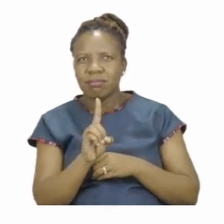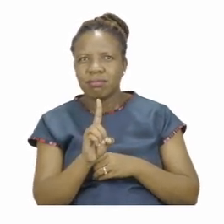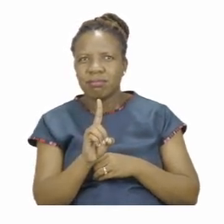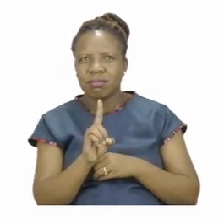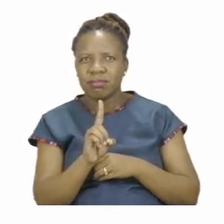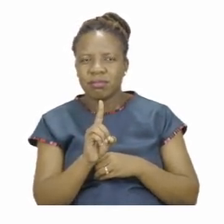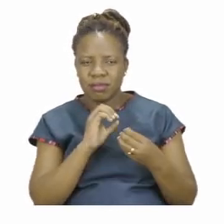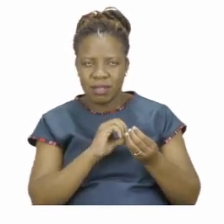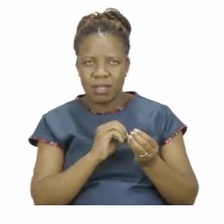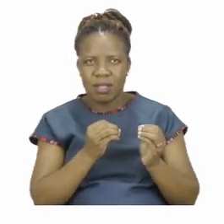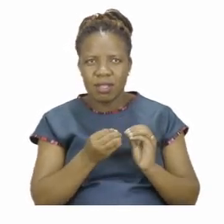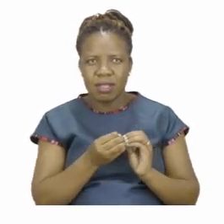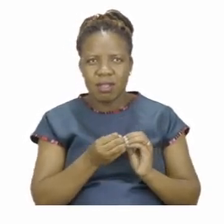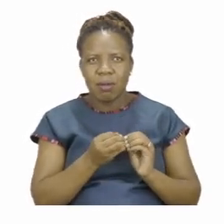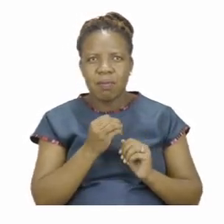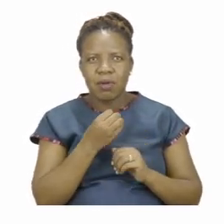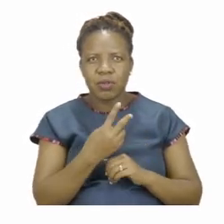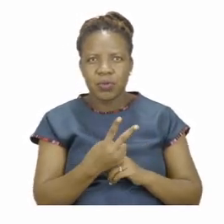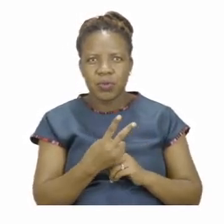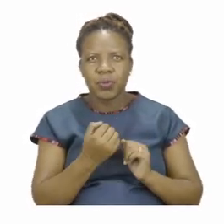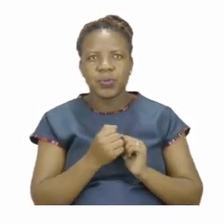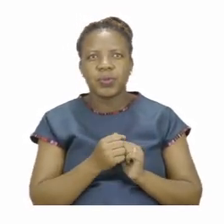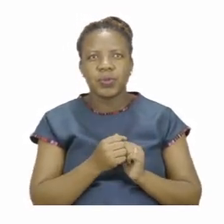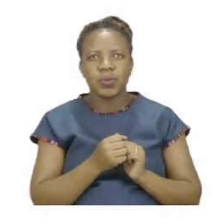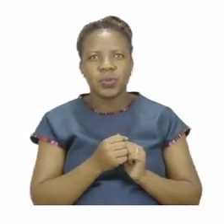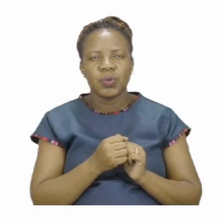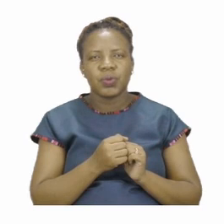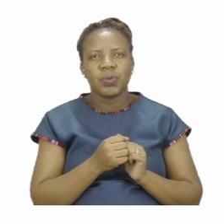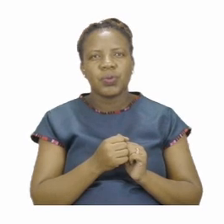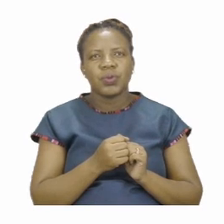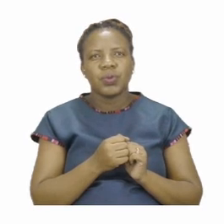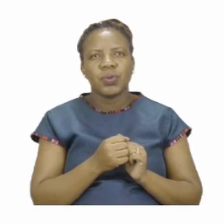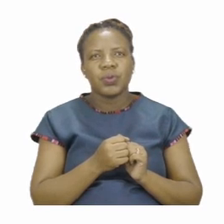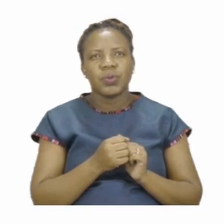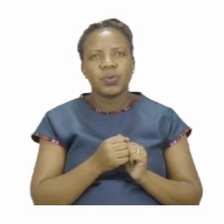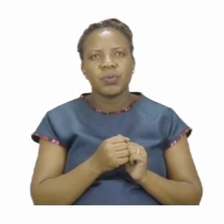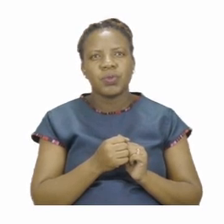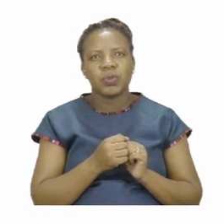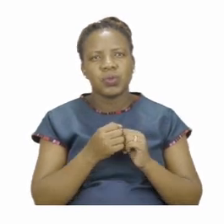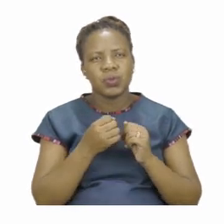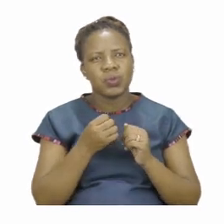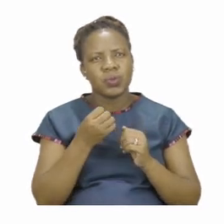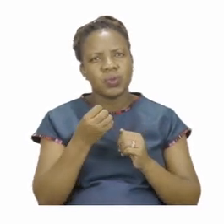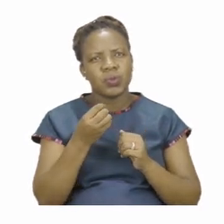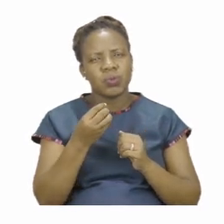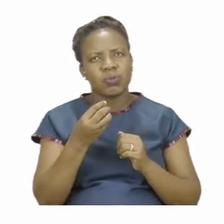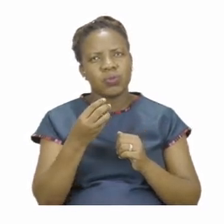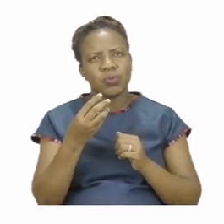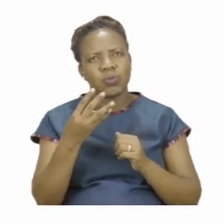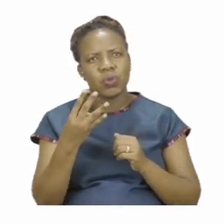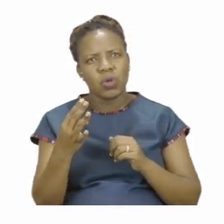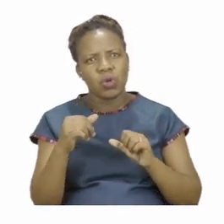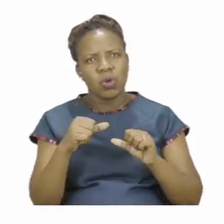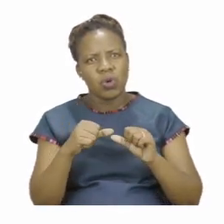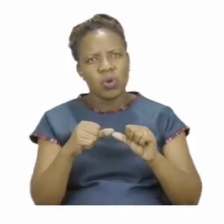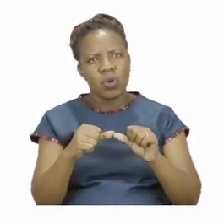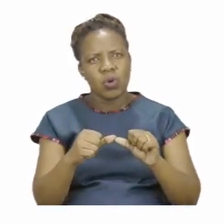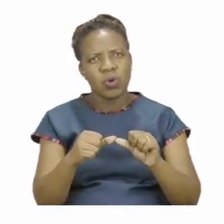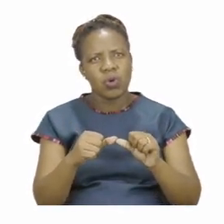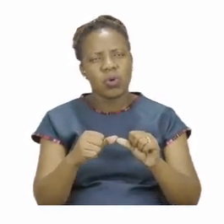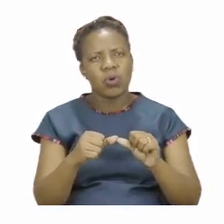simple. It says, count on in odd numbers up to 19.